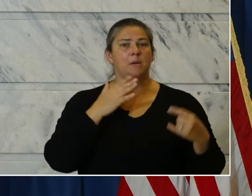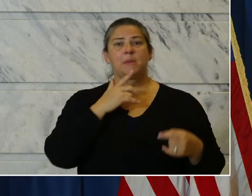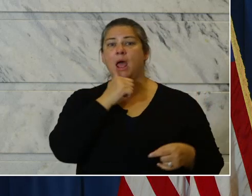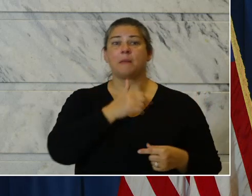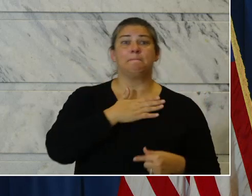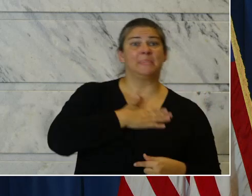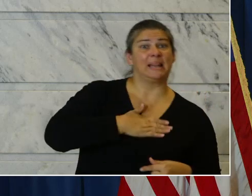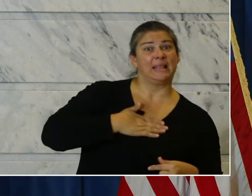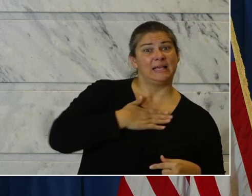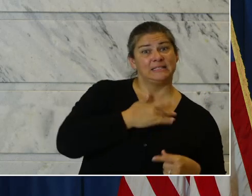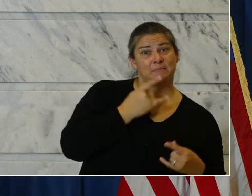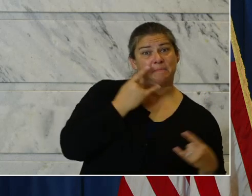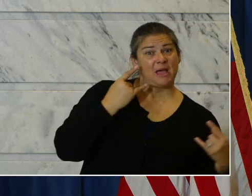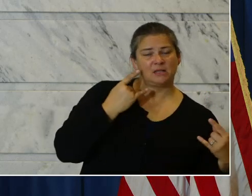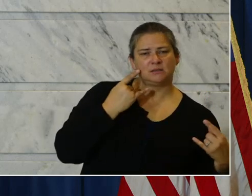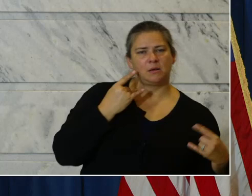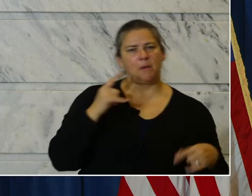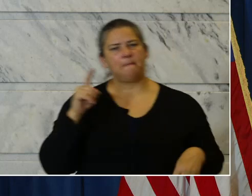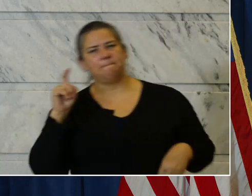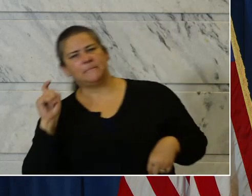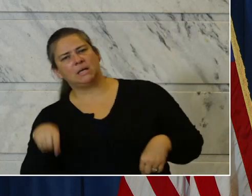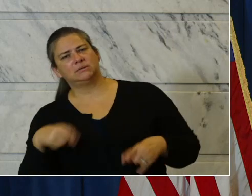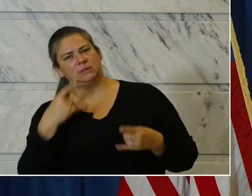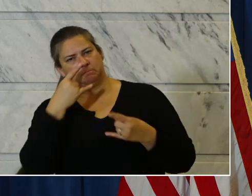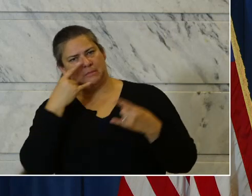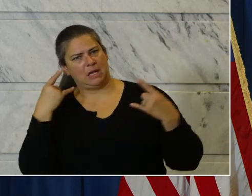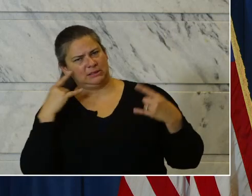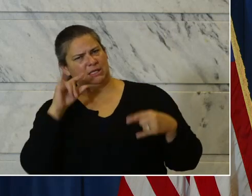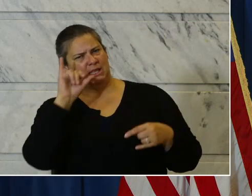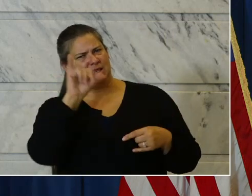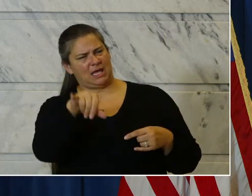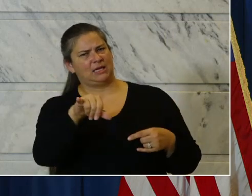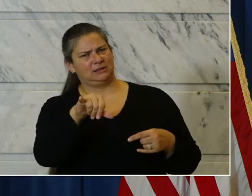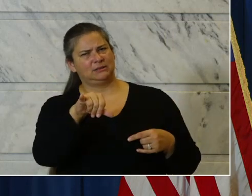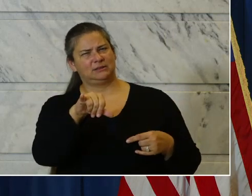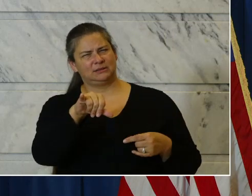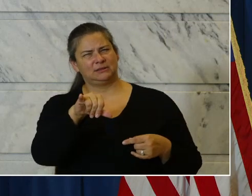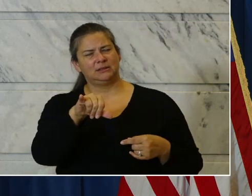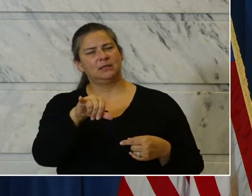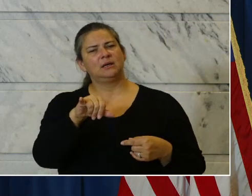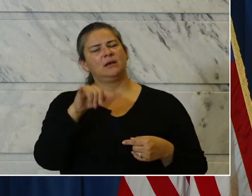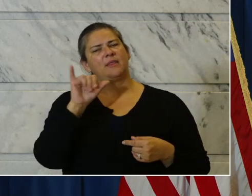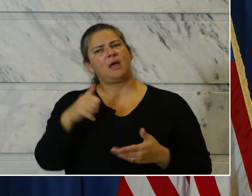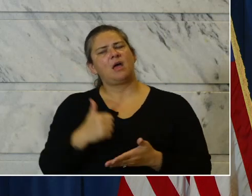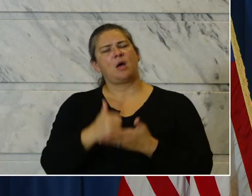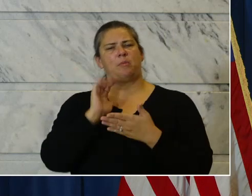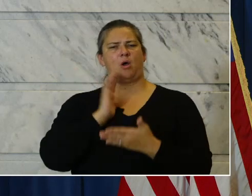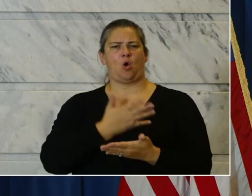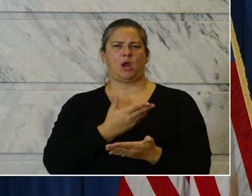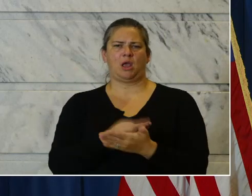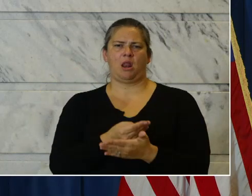mask, but you got to wear a mask. It's because it is helping our economy.